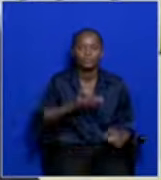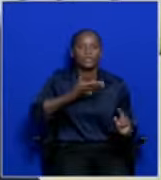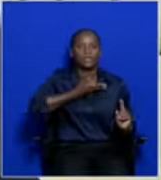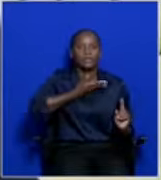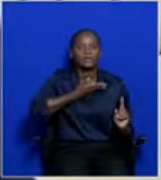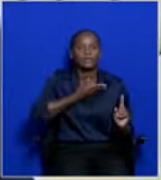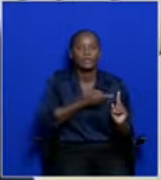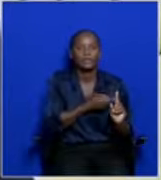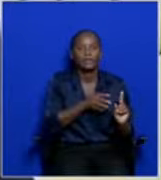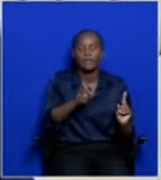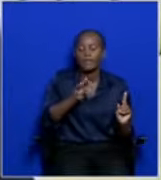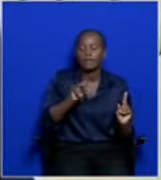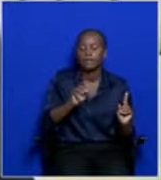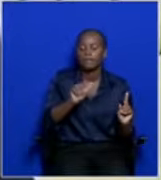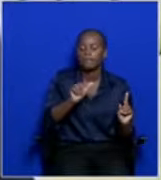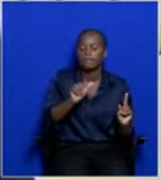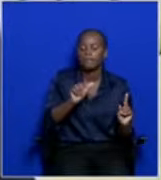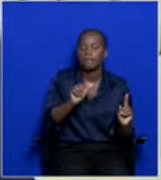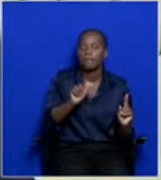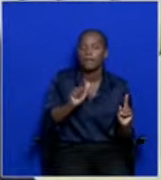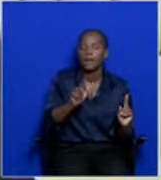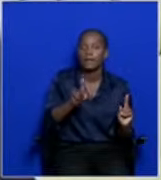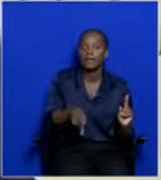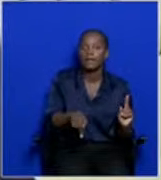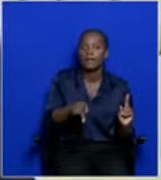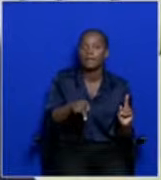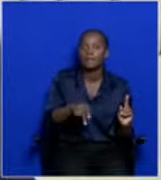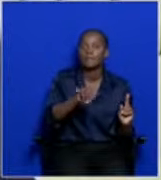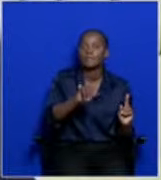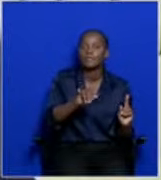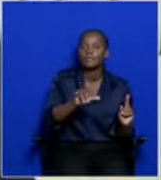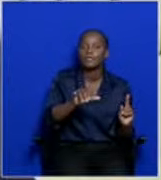manager. Till today, I don't know her. To